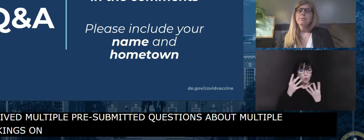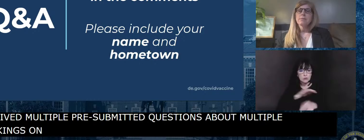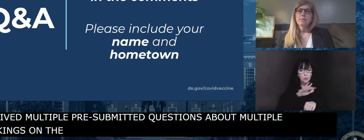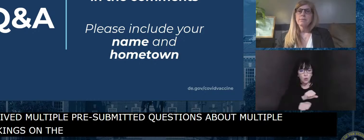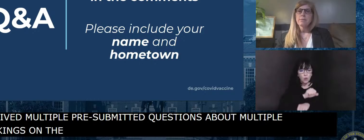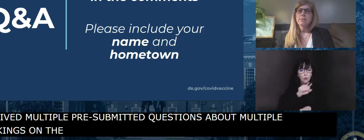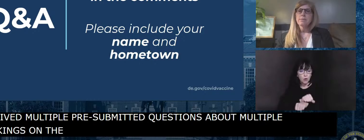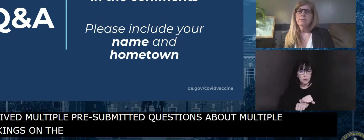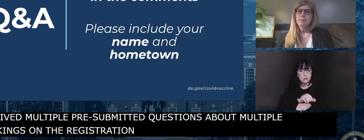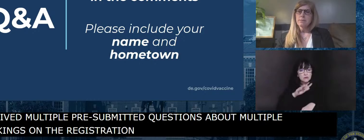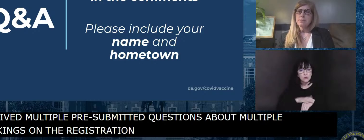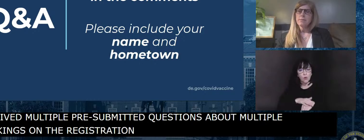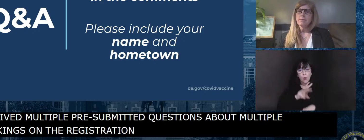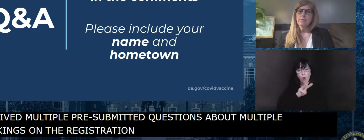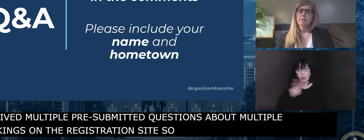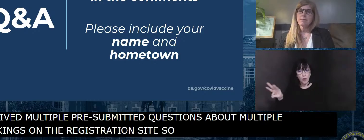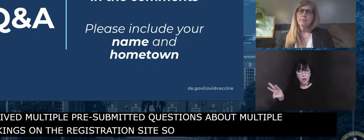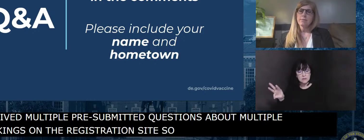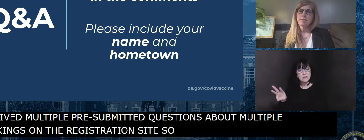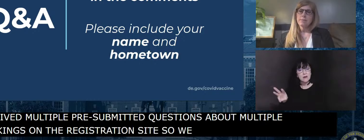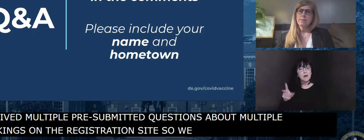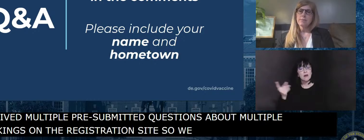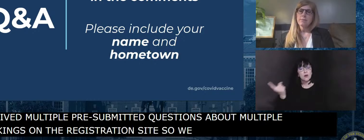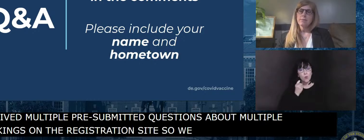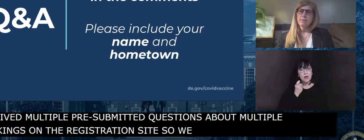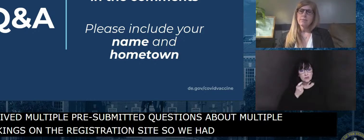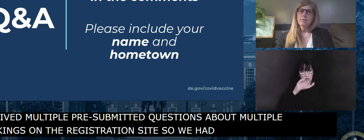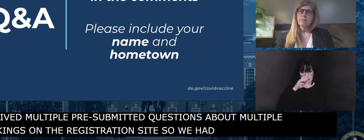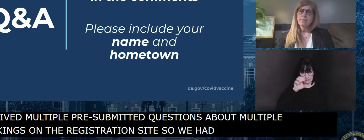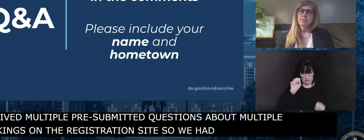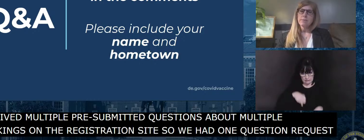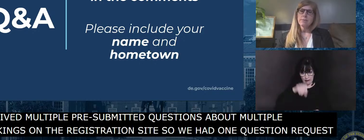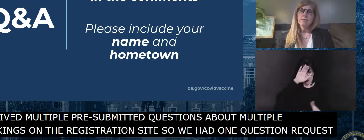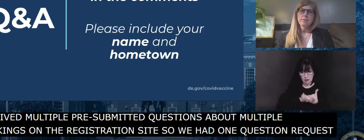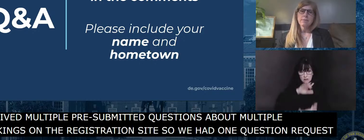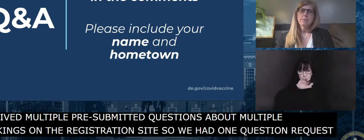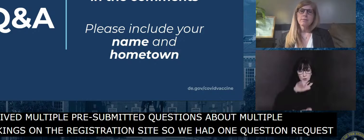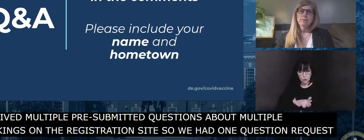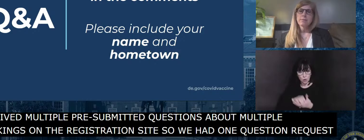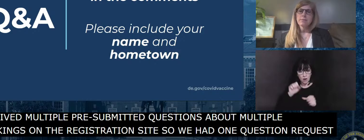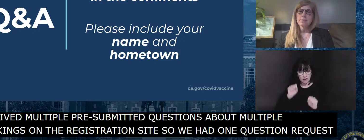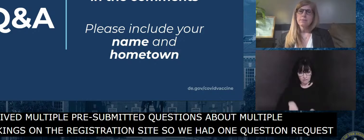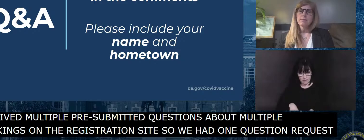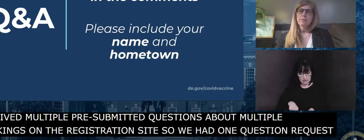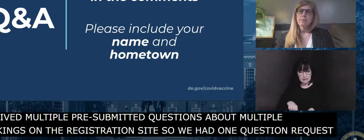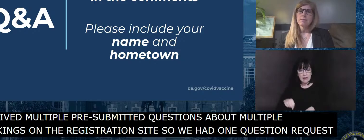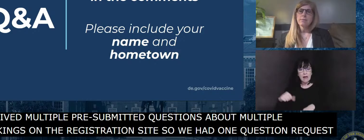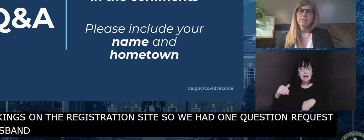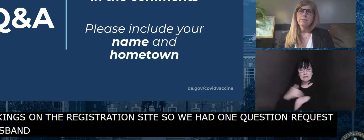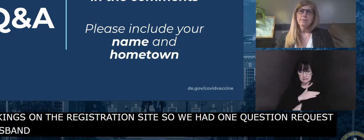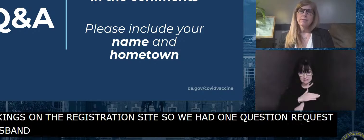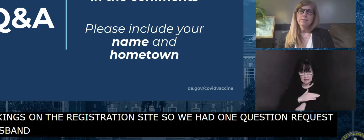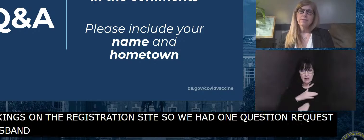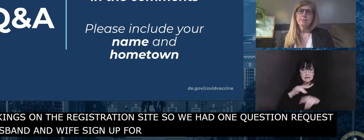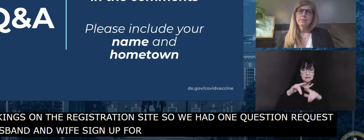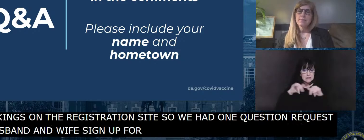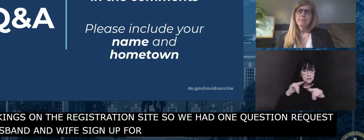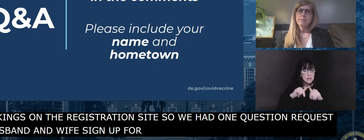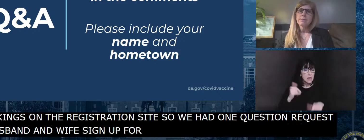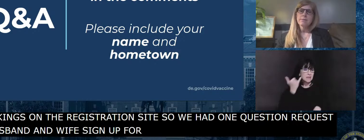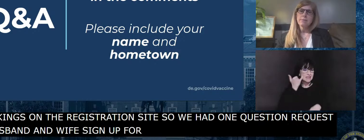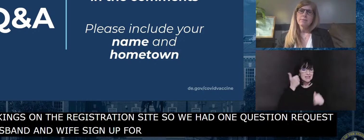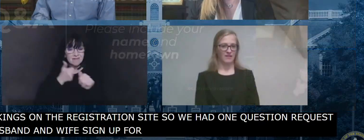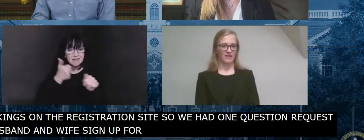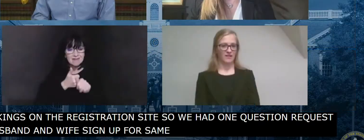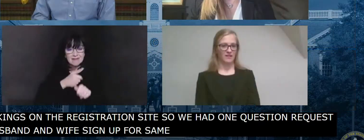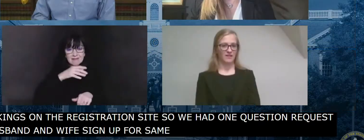one question: can a husband and wife sign up on the same form for the same time slot? What about a 65-year-old and their parent, or should